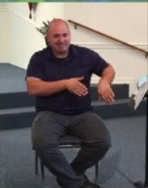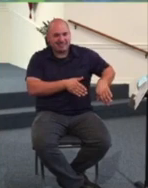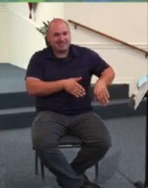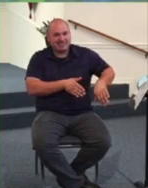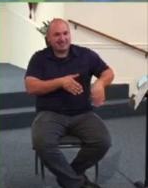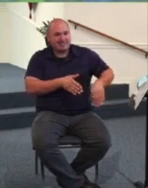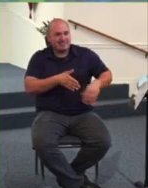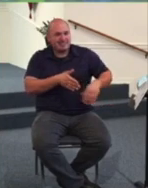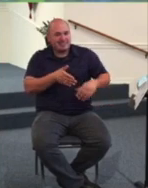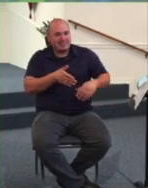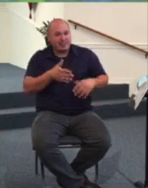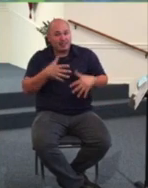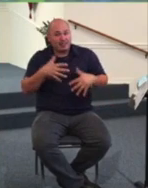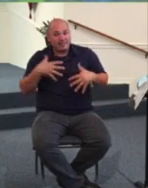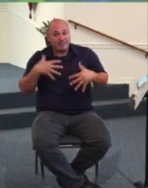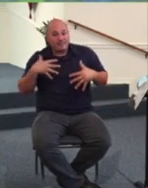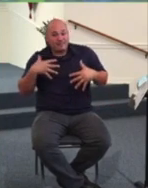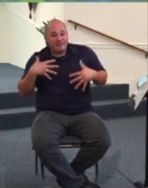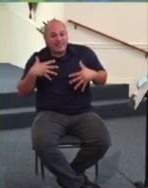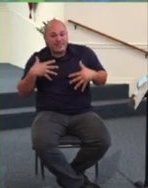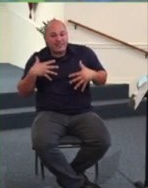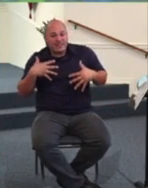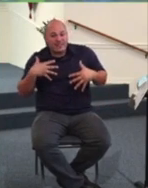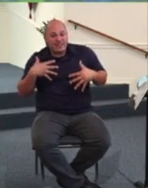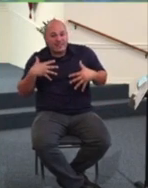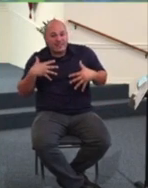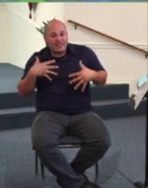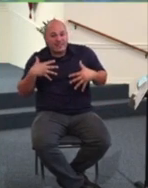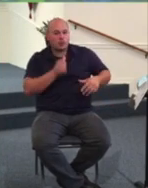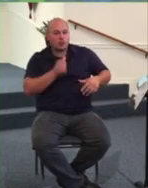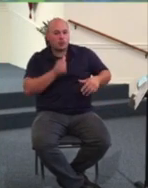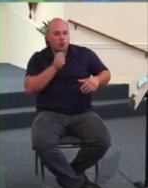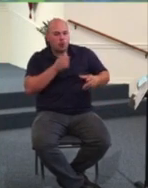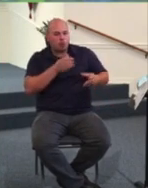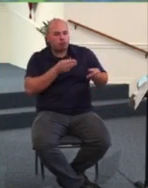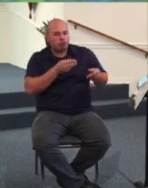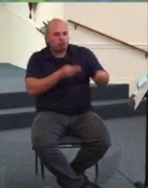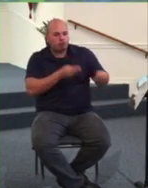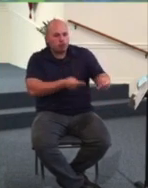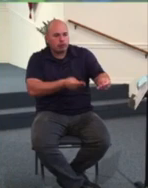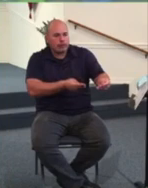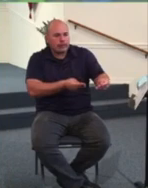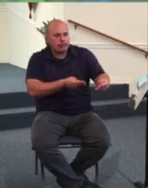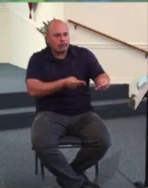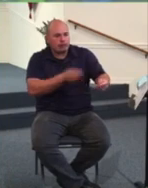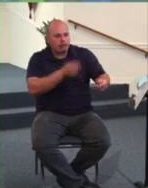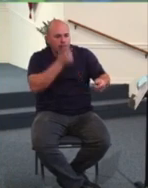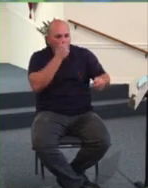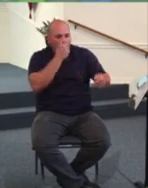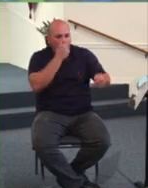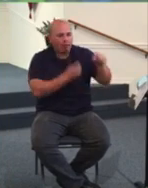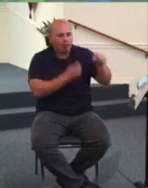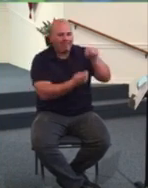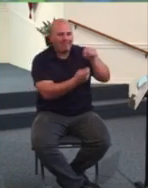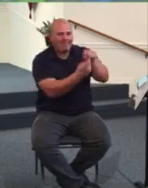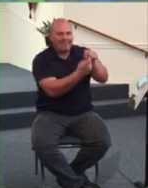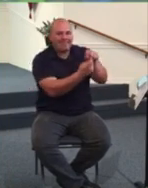merciful to them in ways that they do not deserve. Bless them. Pray for